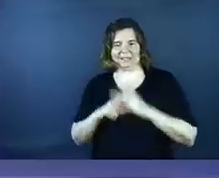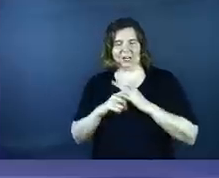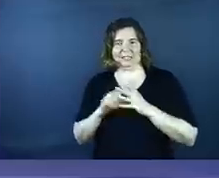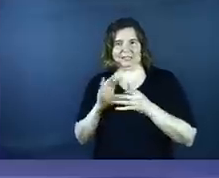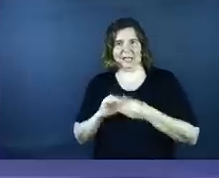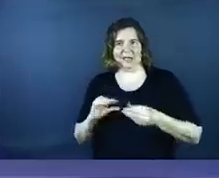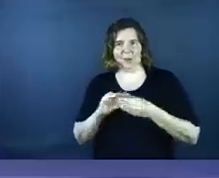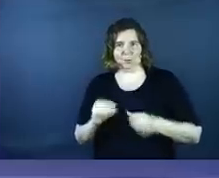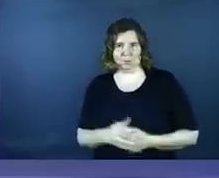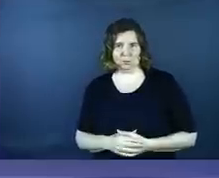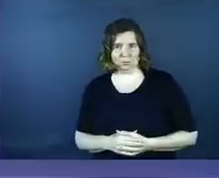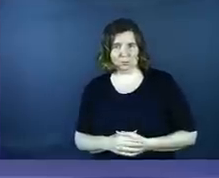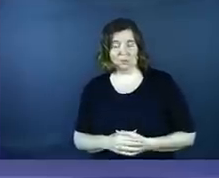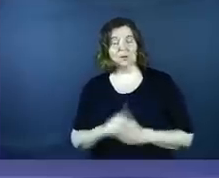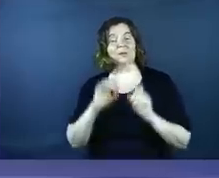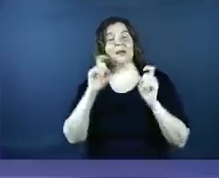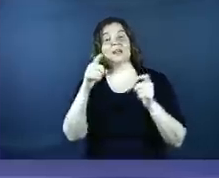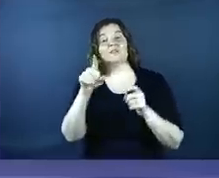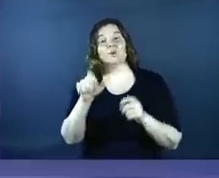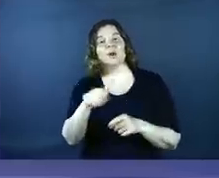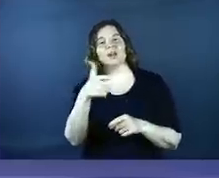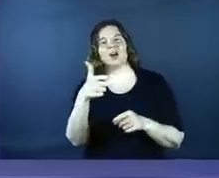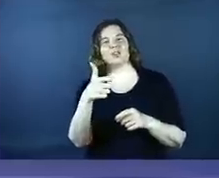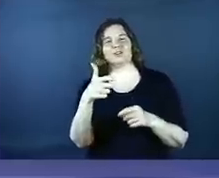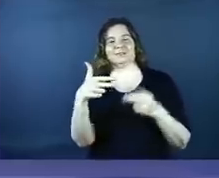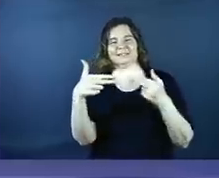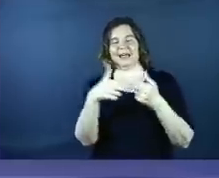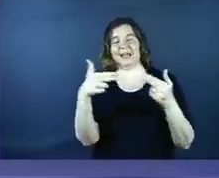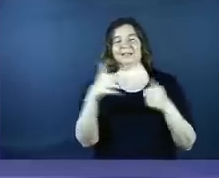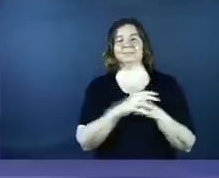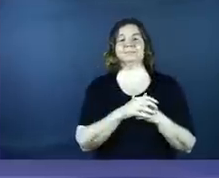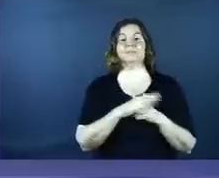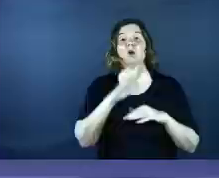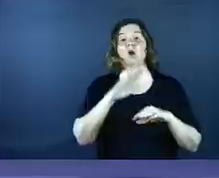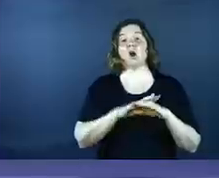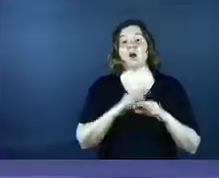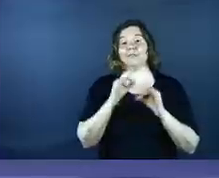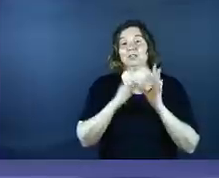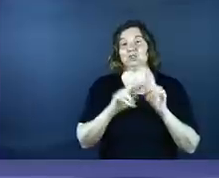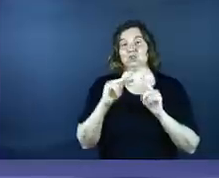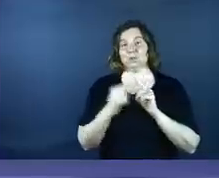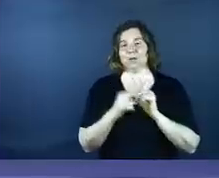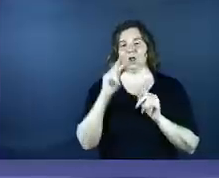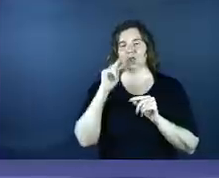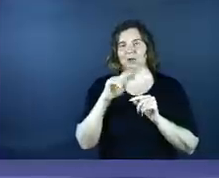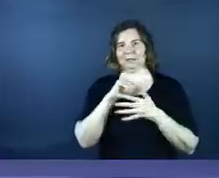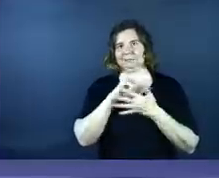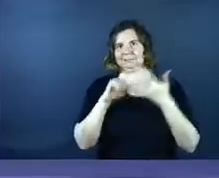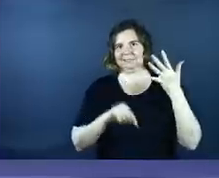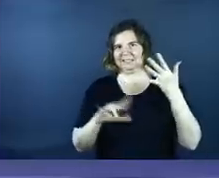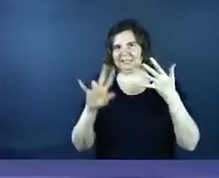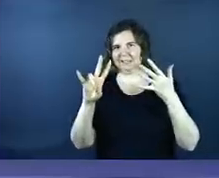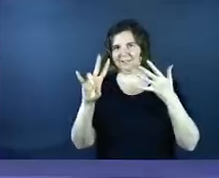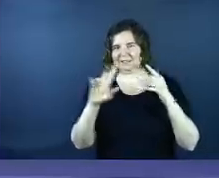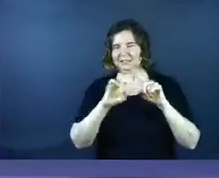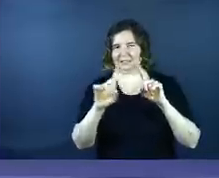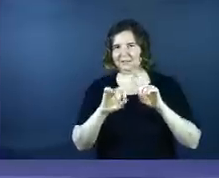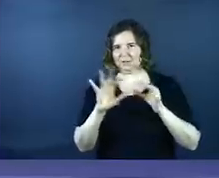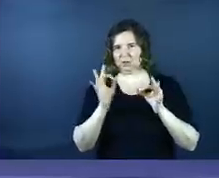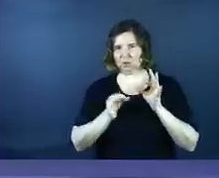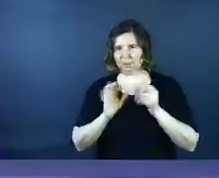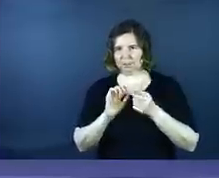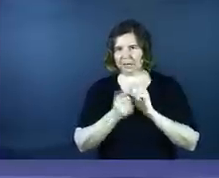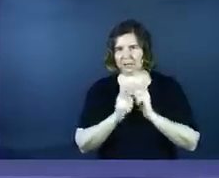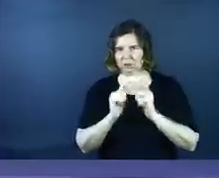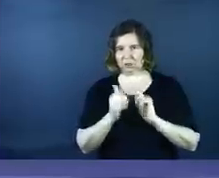account. I just give you another slide just on the interpretations. Look at these really quick. Different